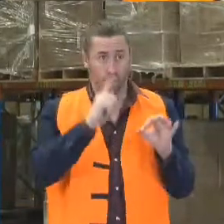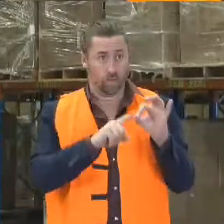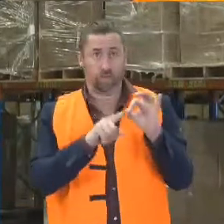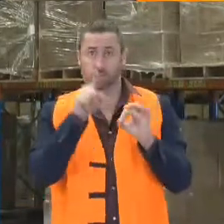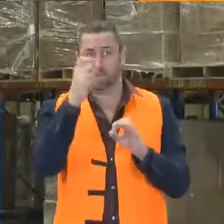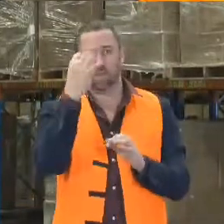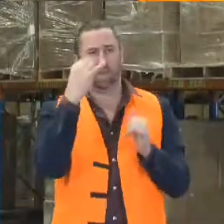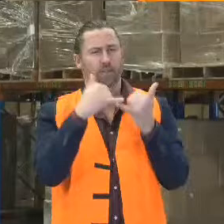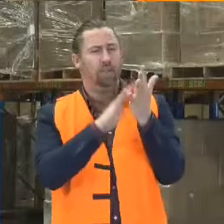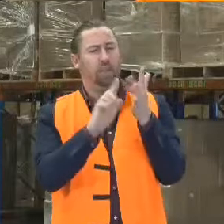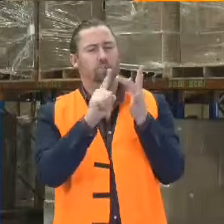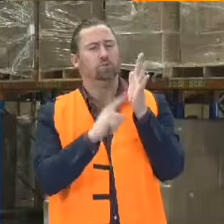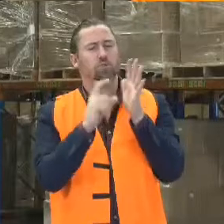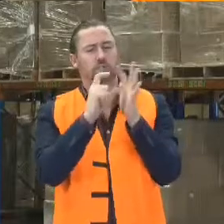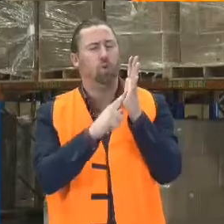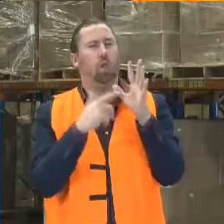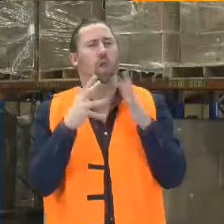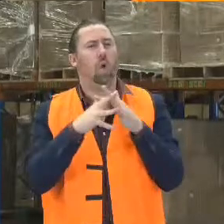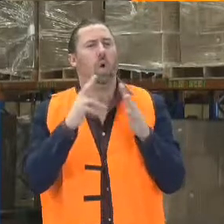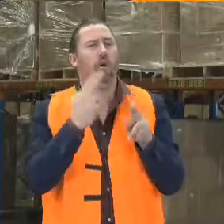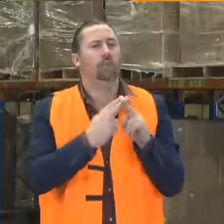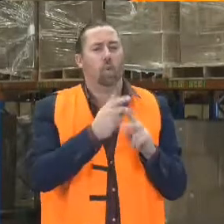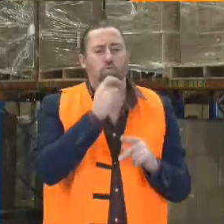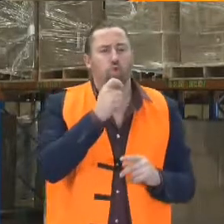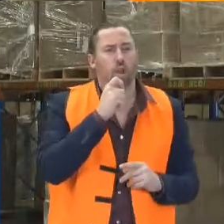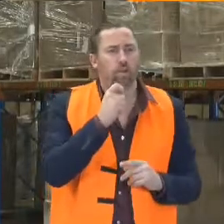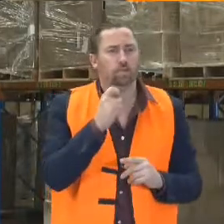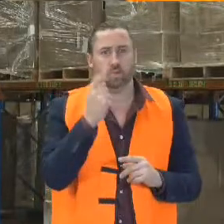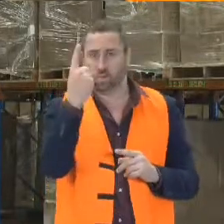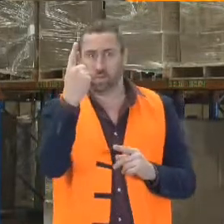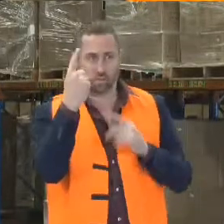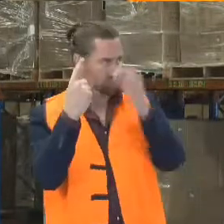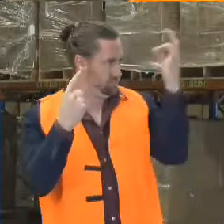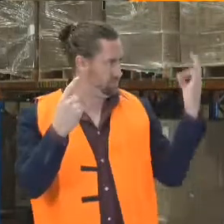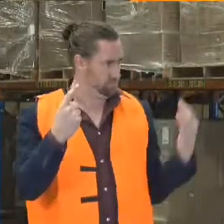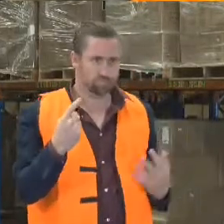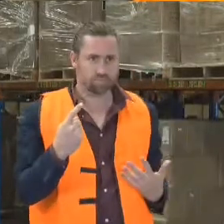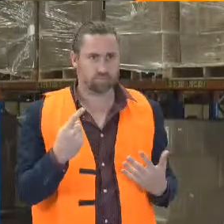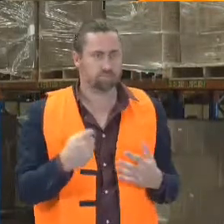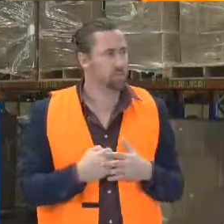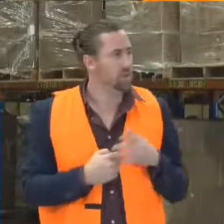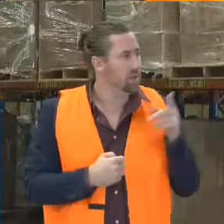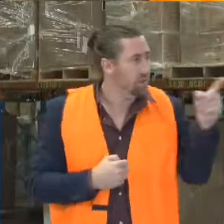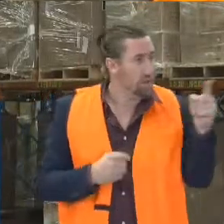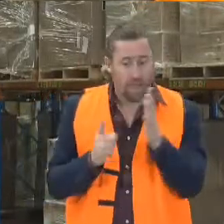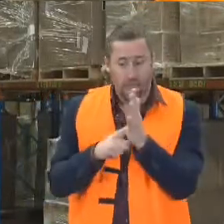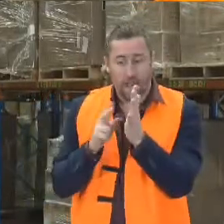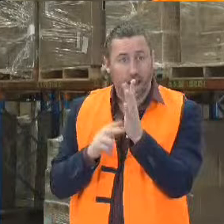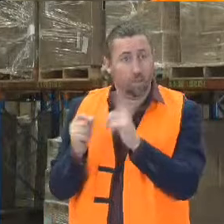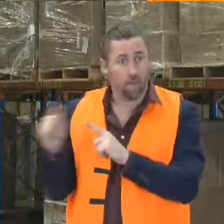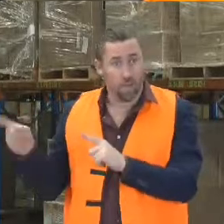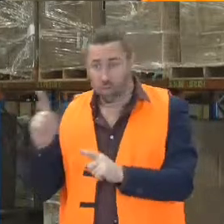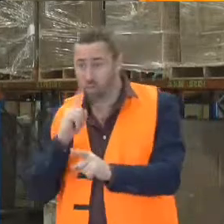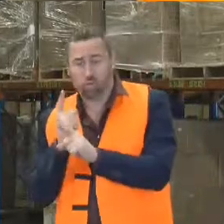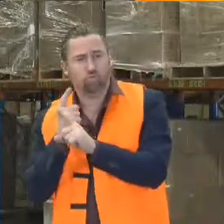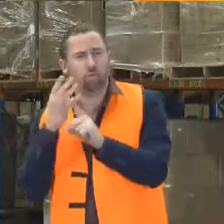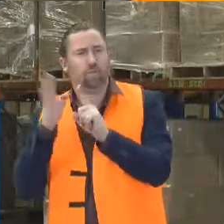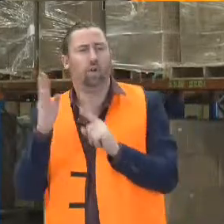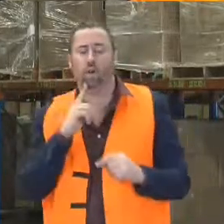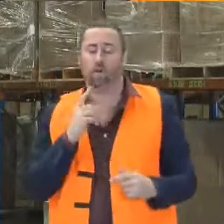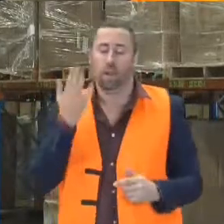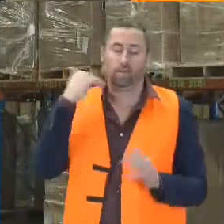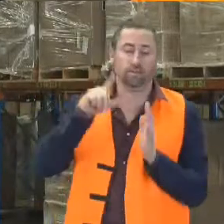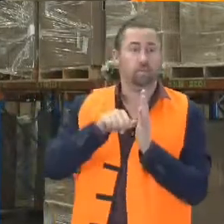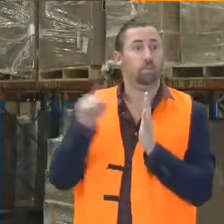that doesn't have shield laws for journalists? Look, we're happy to look at that, as I said the other day. What do you make of the opposition's plans to refer that? Well, the to last time the opposition